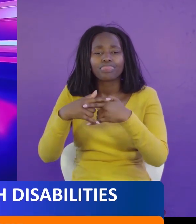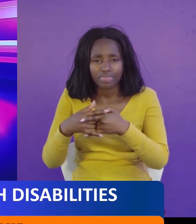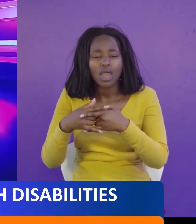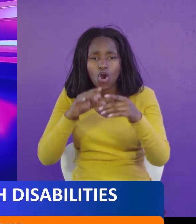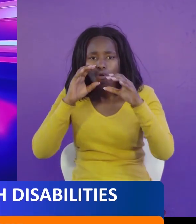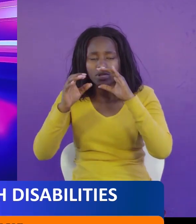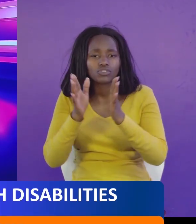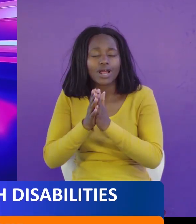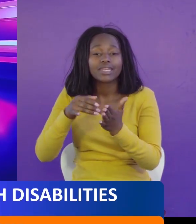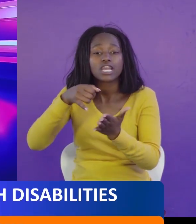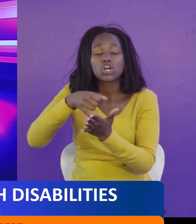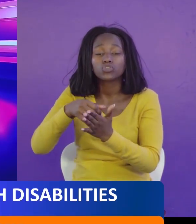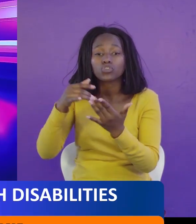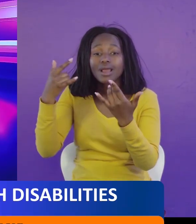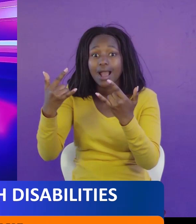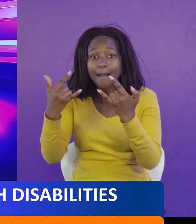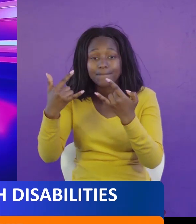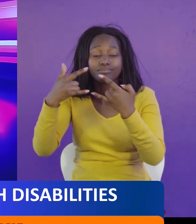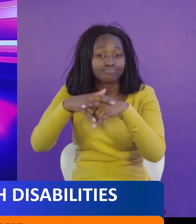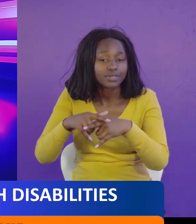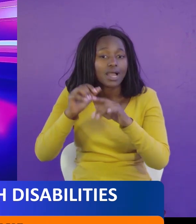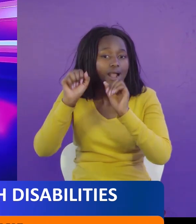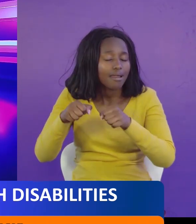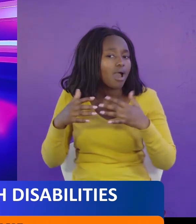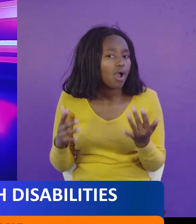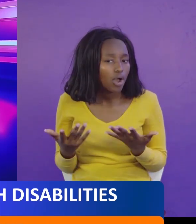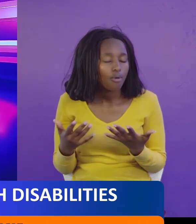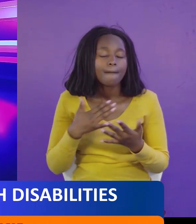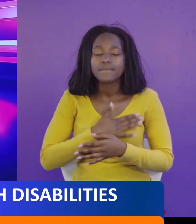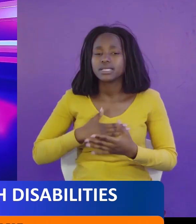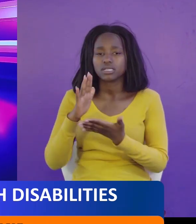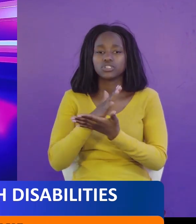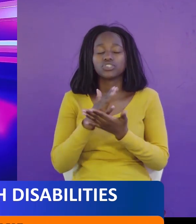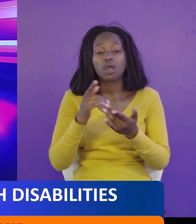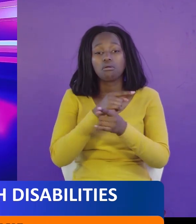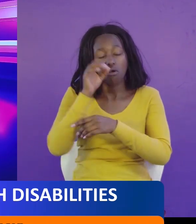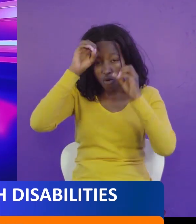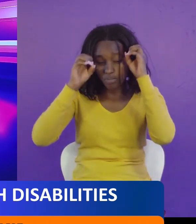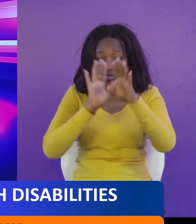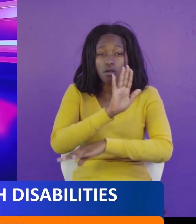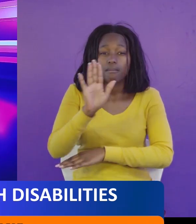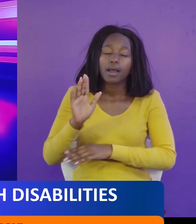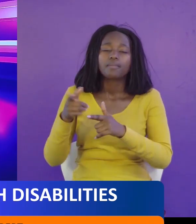our societies. Be sure to send in your thoughts and opinions, and we can share together,